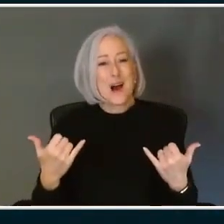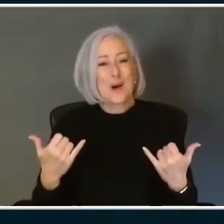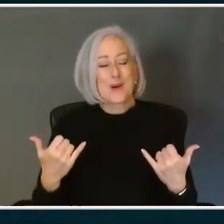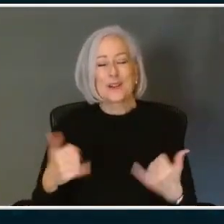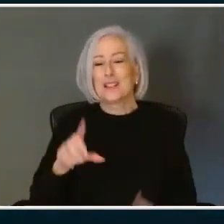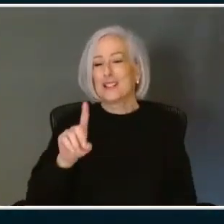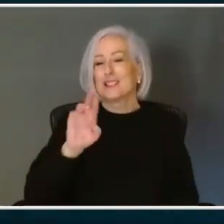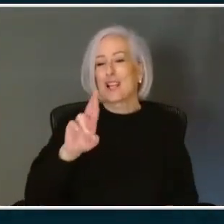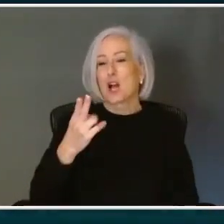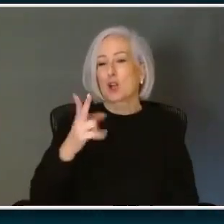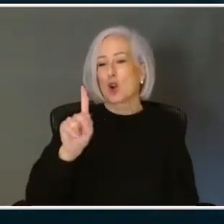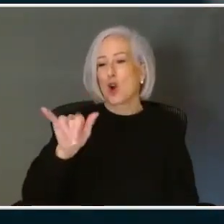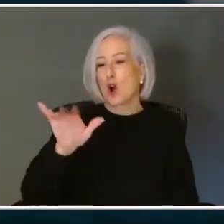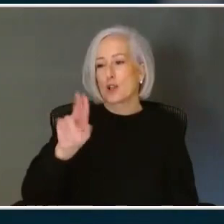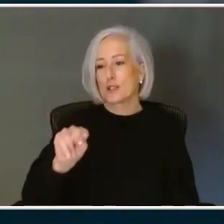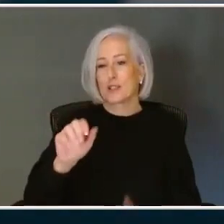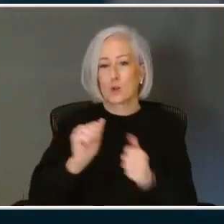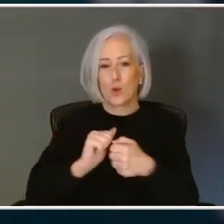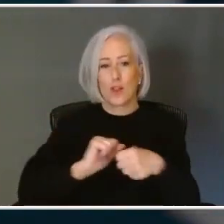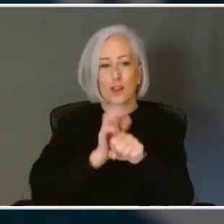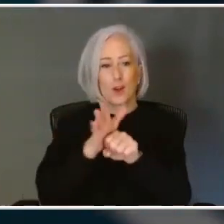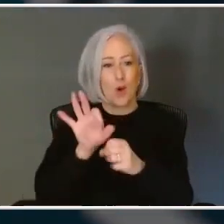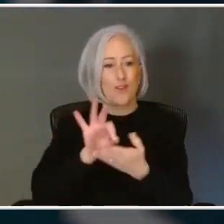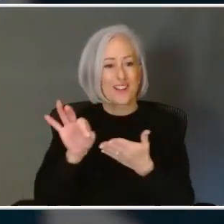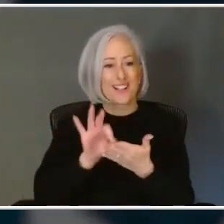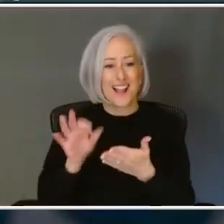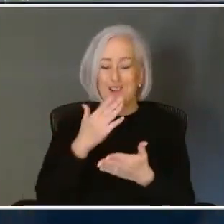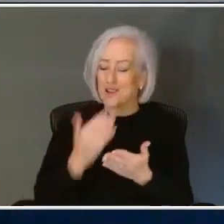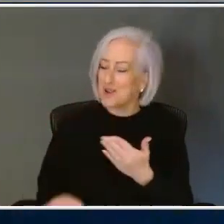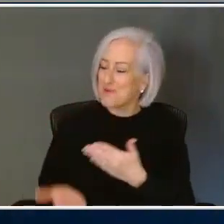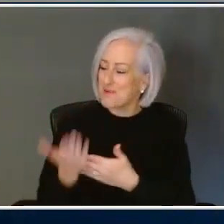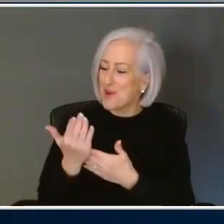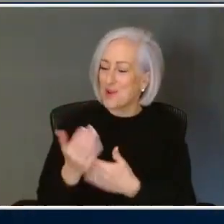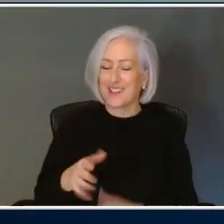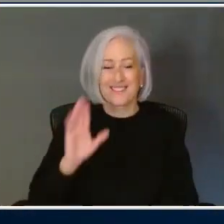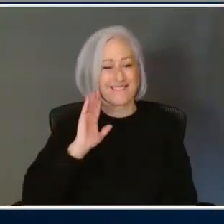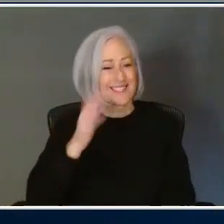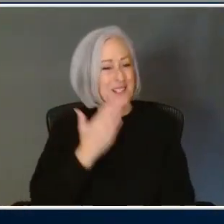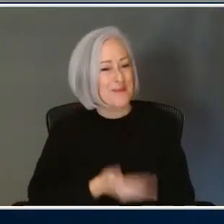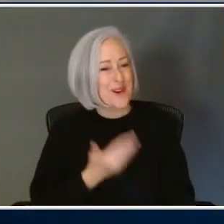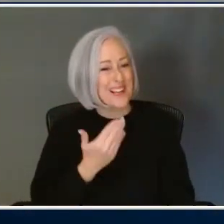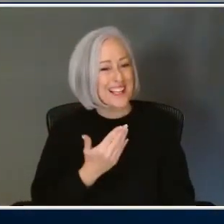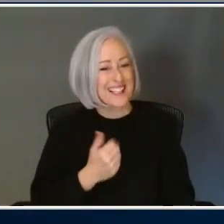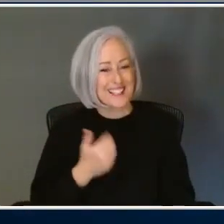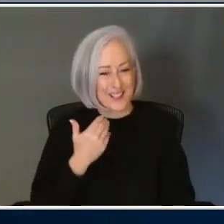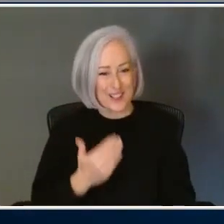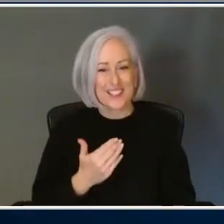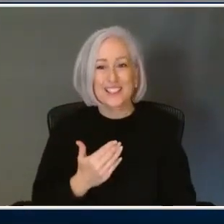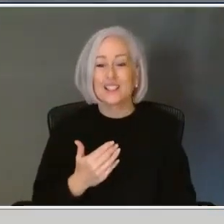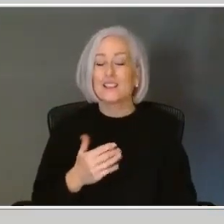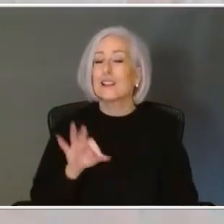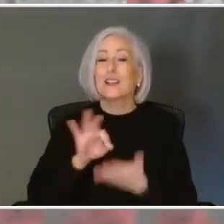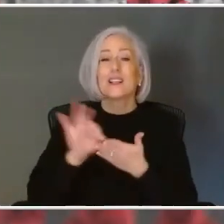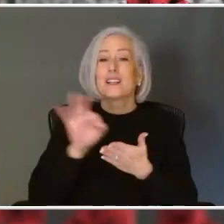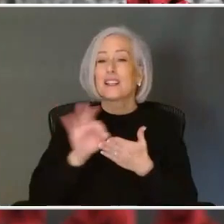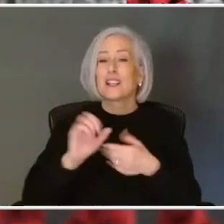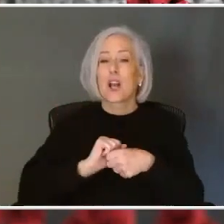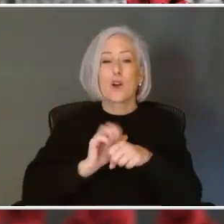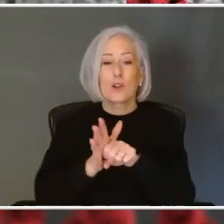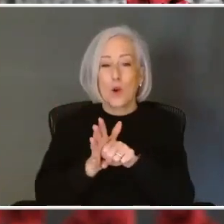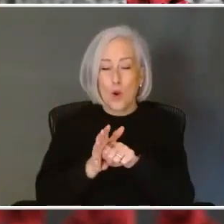us with our COVID count. Yeah. Good morning to you. How are you? We're good. Good. We're good. COVID count today,